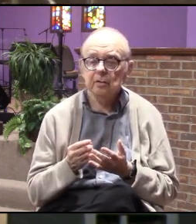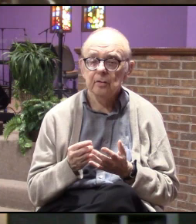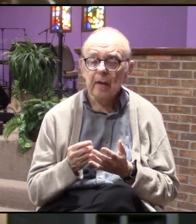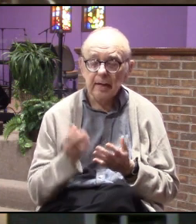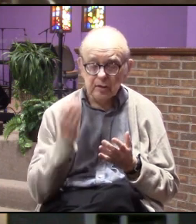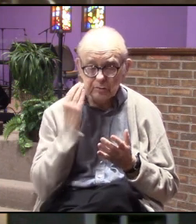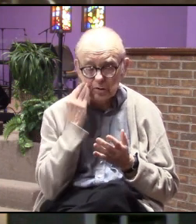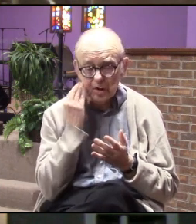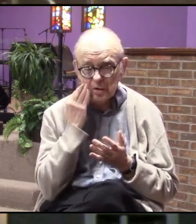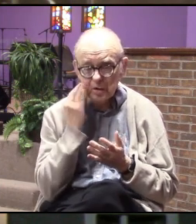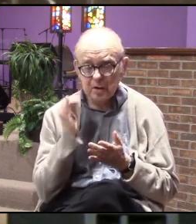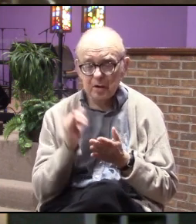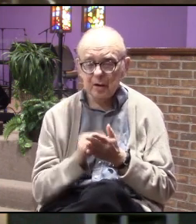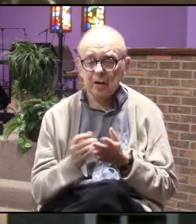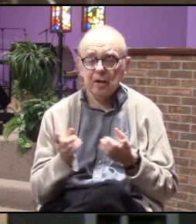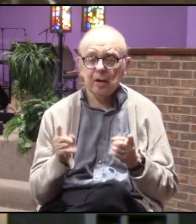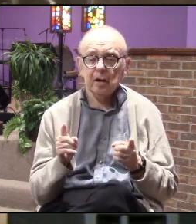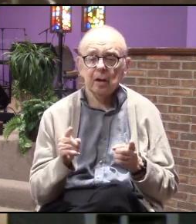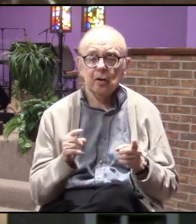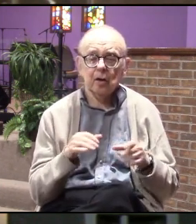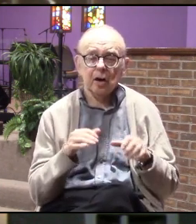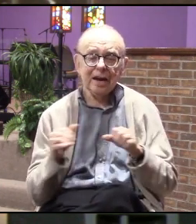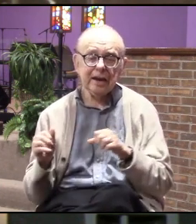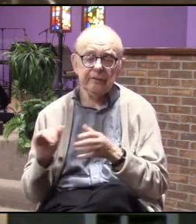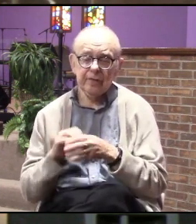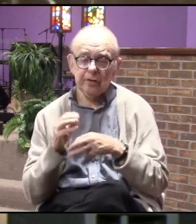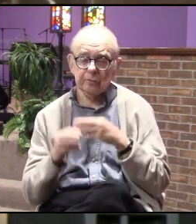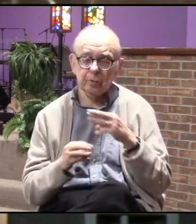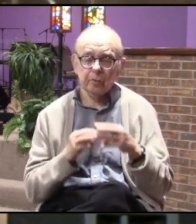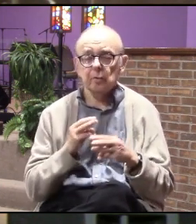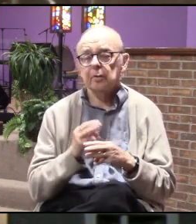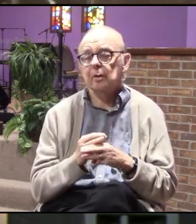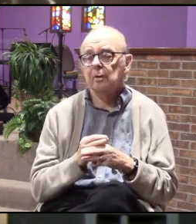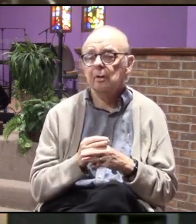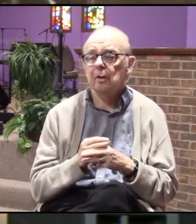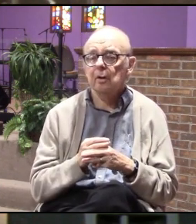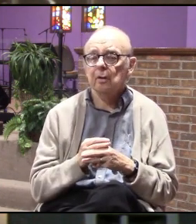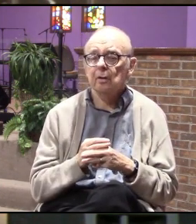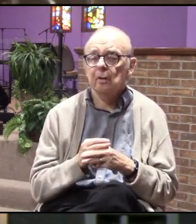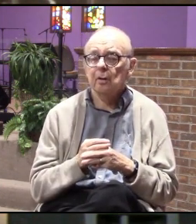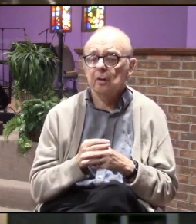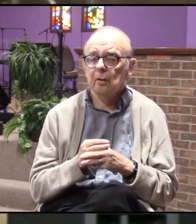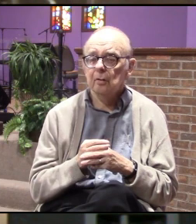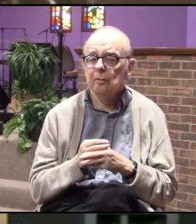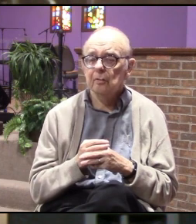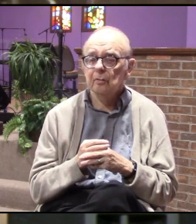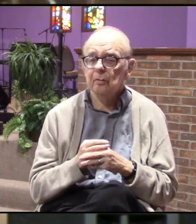to know that when we leave this world,